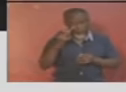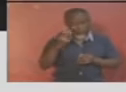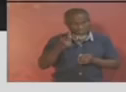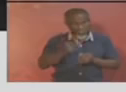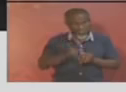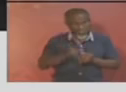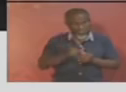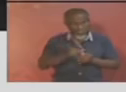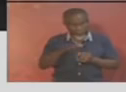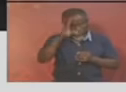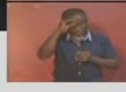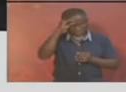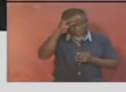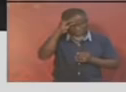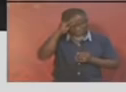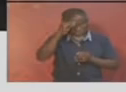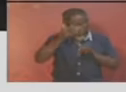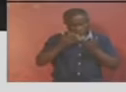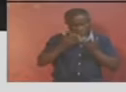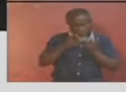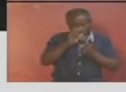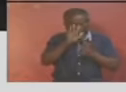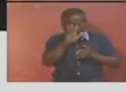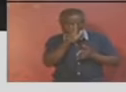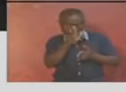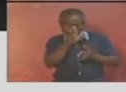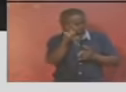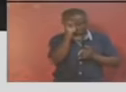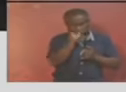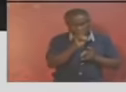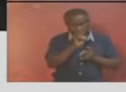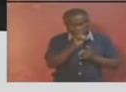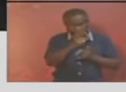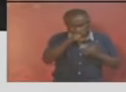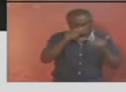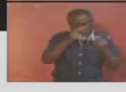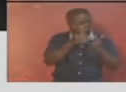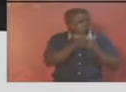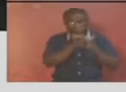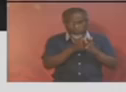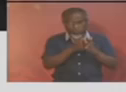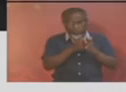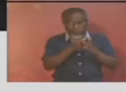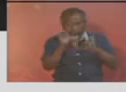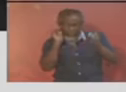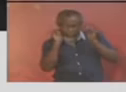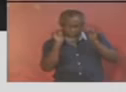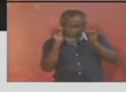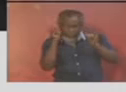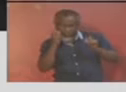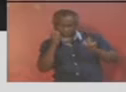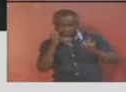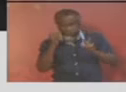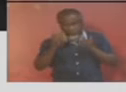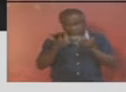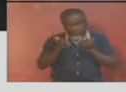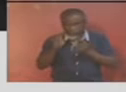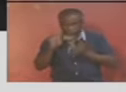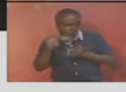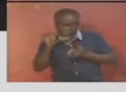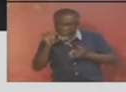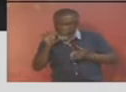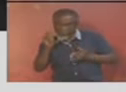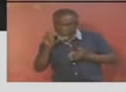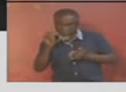the males account for about 53% of the total, as opposed to the females, who would make up the next